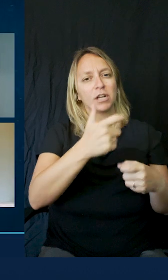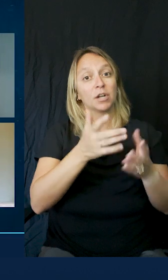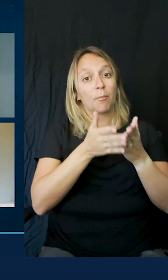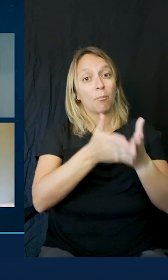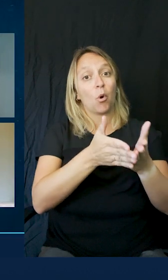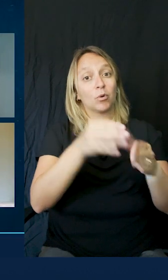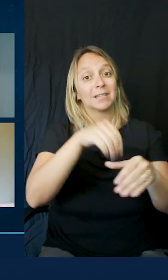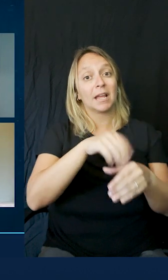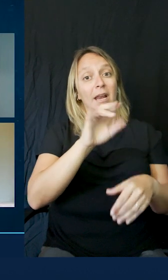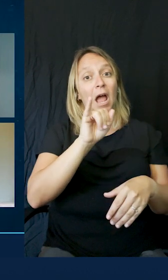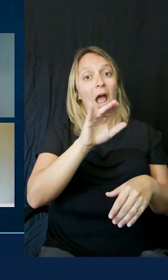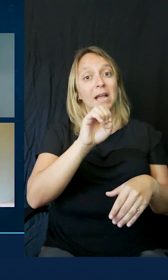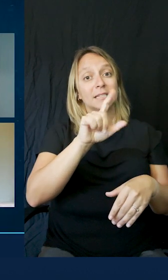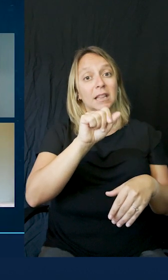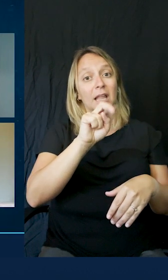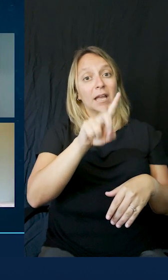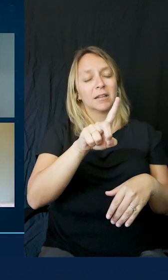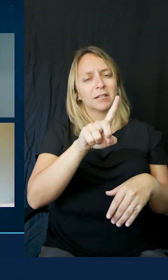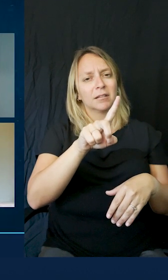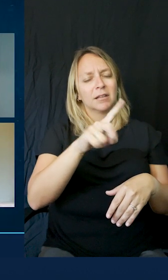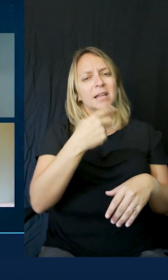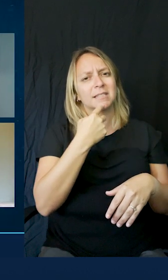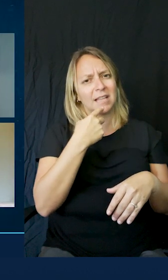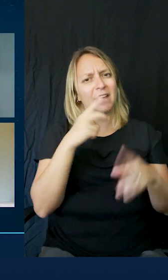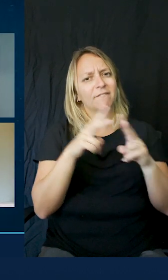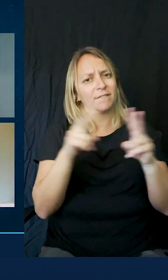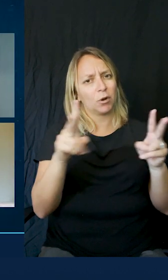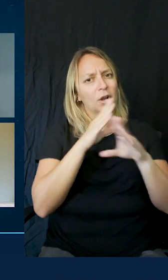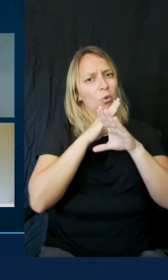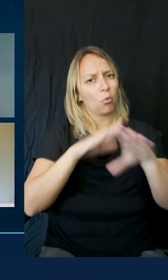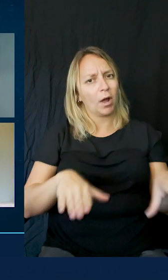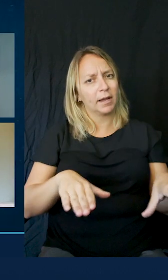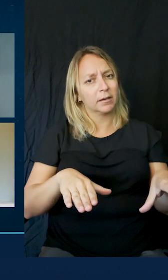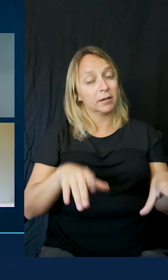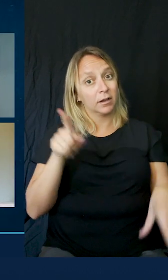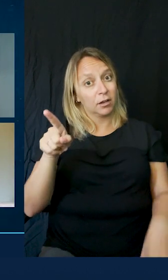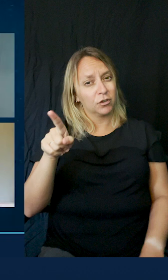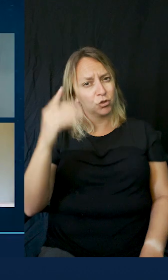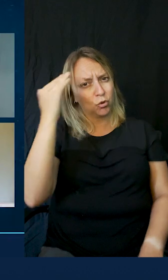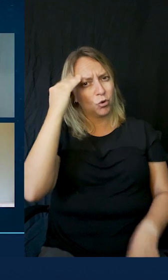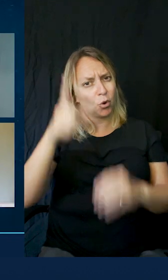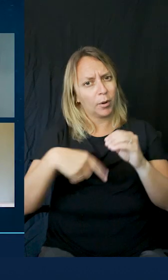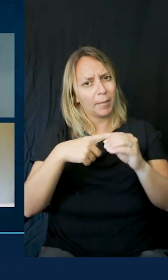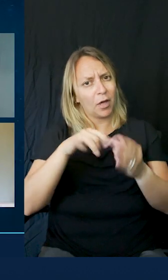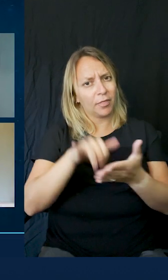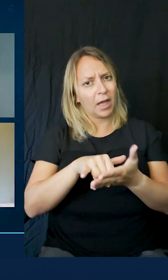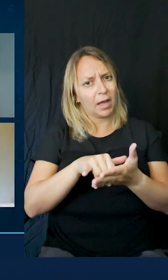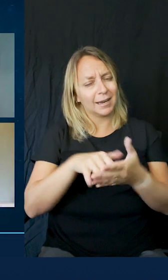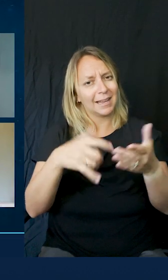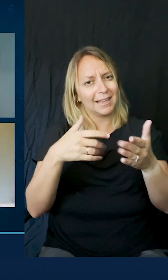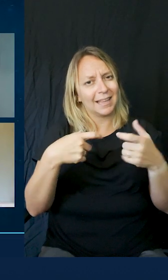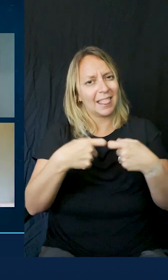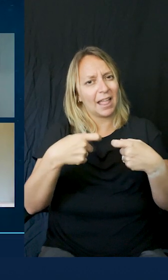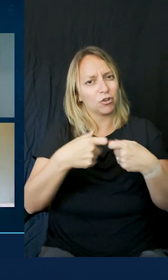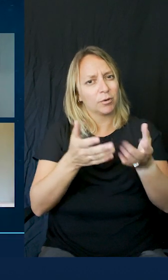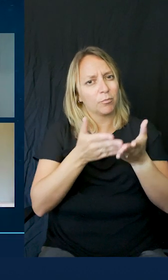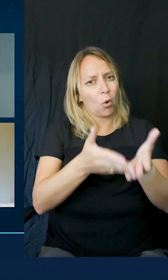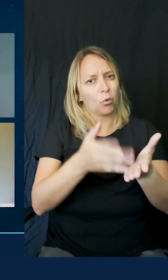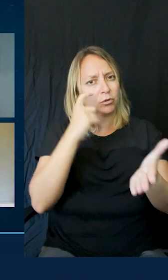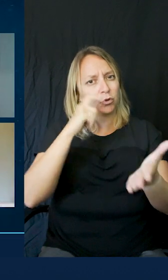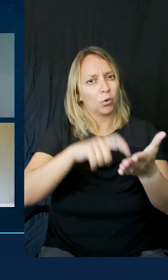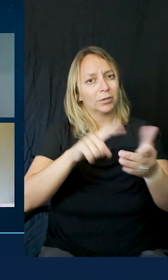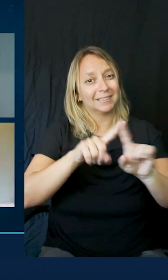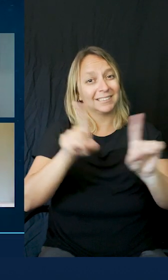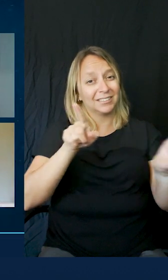were very quiet. Erin, have you all experienced any electric boats? Have you noticed a difference?